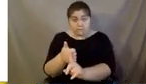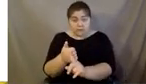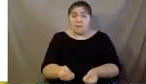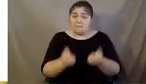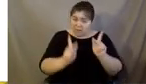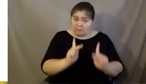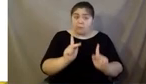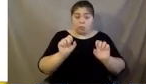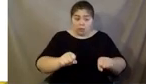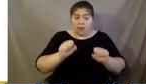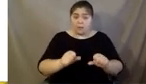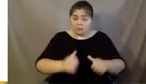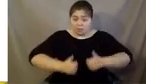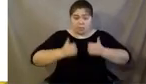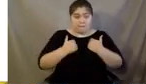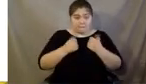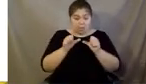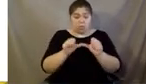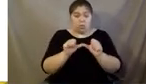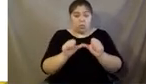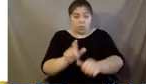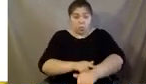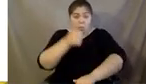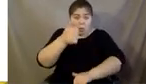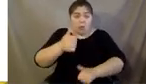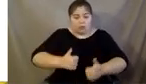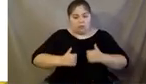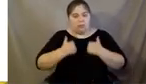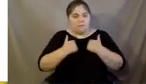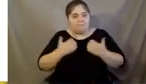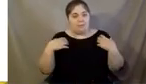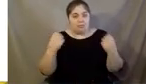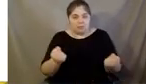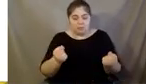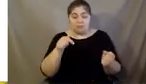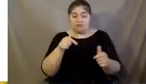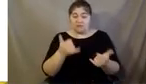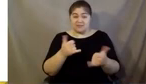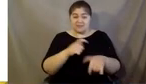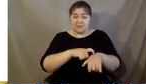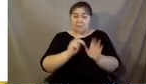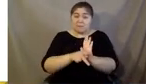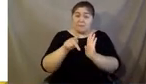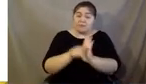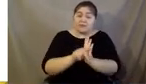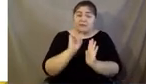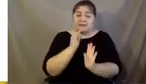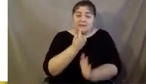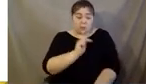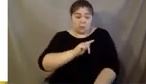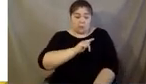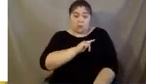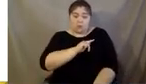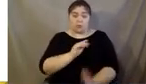able to live longer and live healthier. This is a period of significant personal growth for many